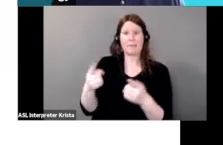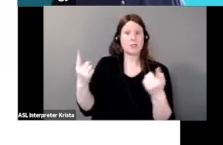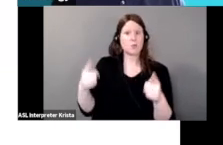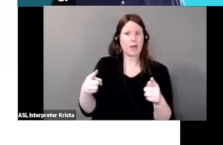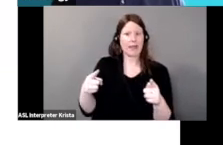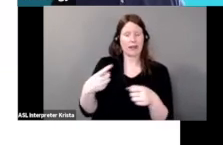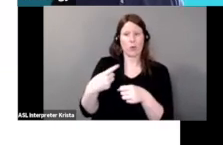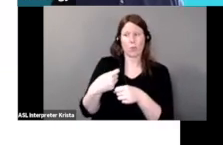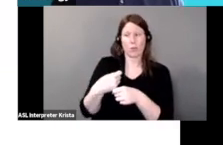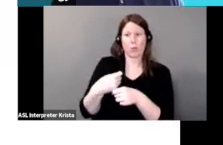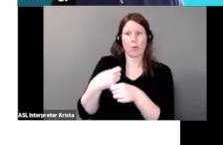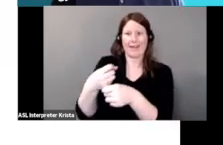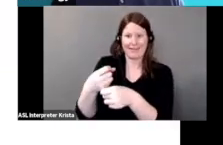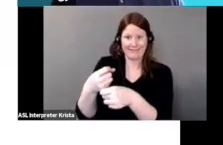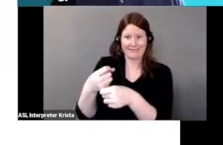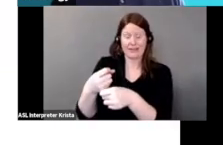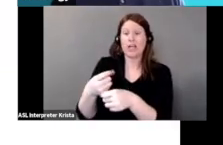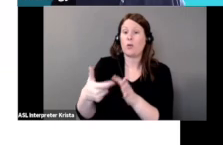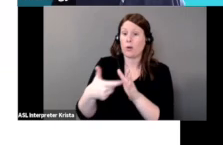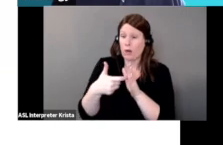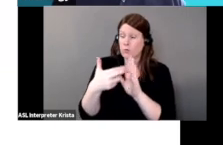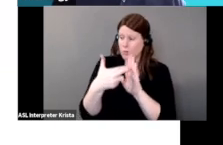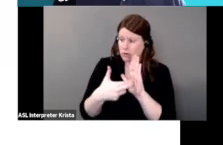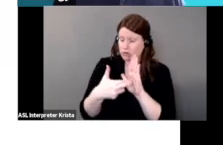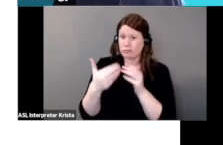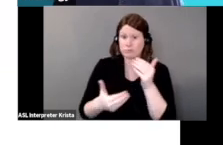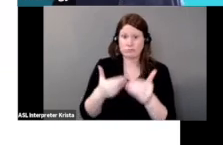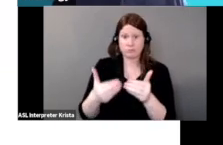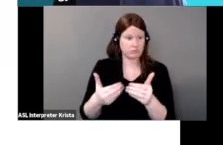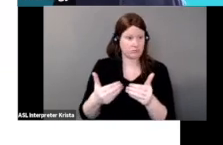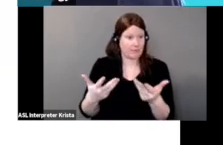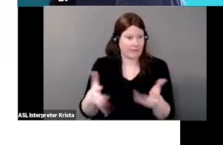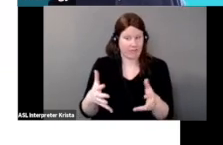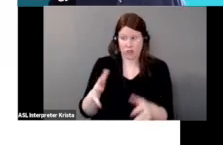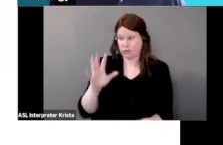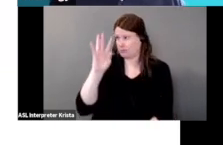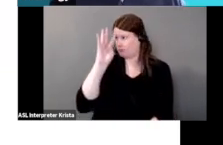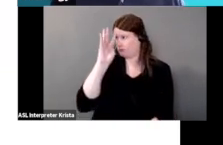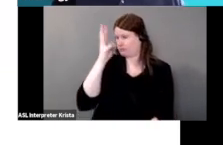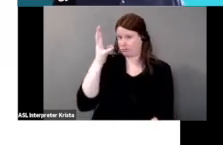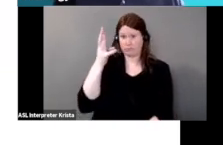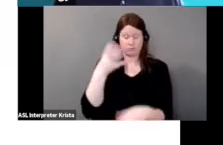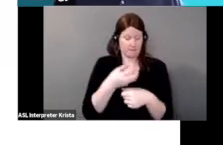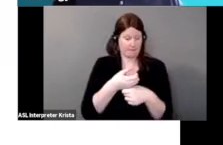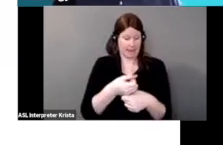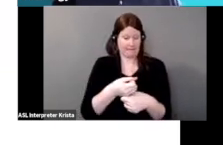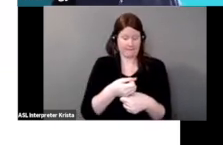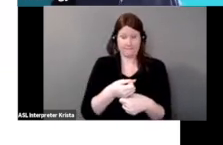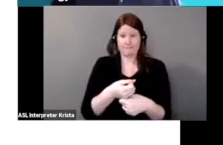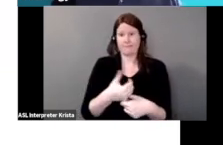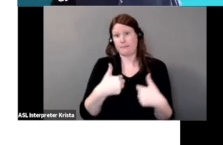to register for copyright. As soon as you've created it, you or your employer, depending on the agreement in